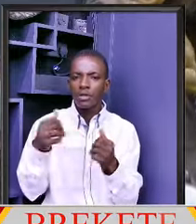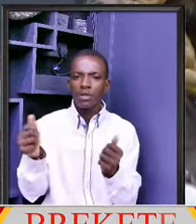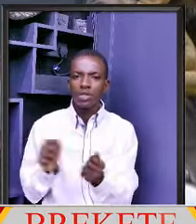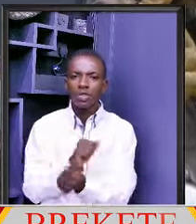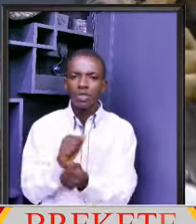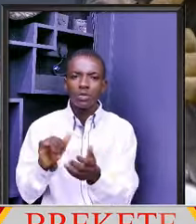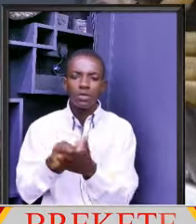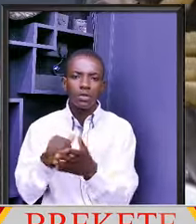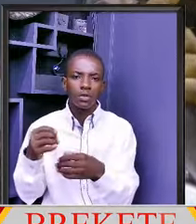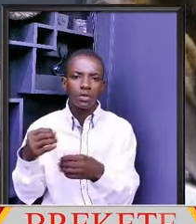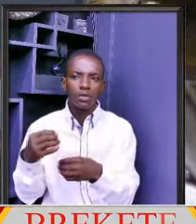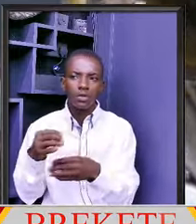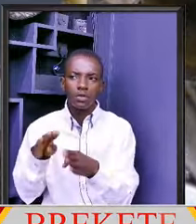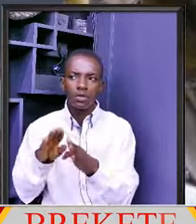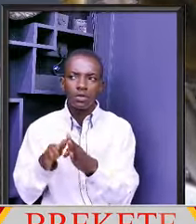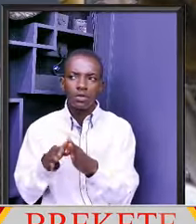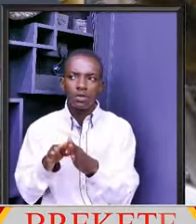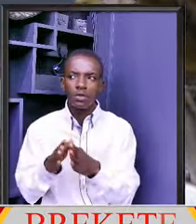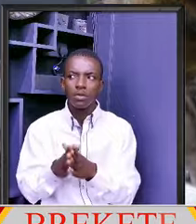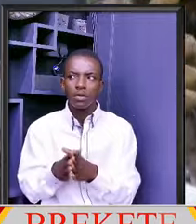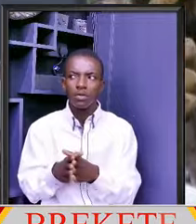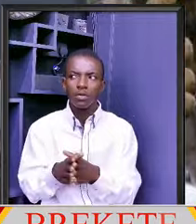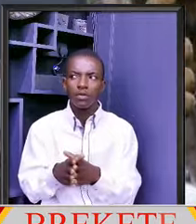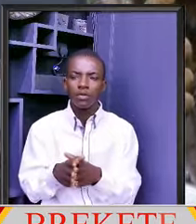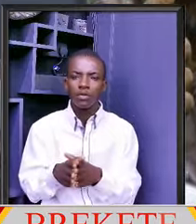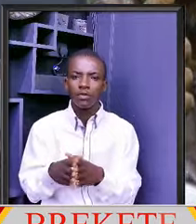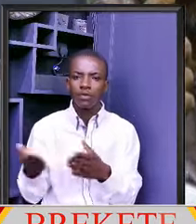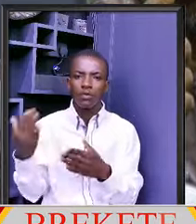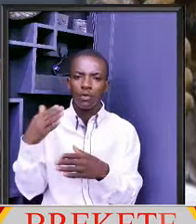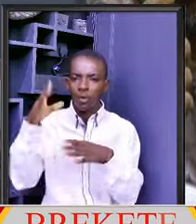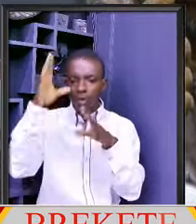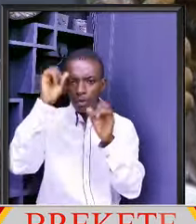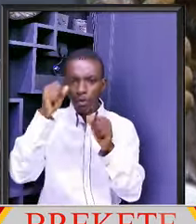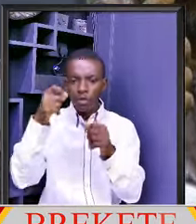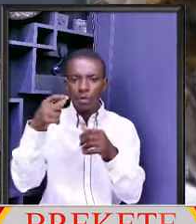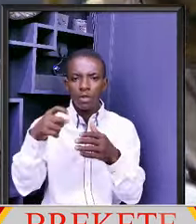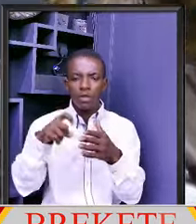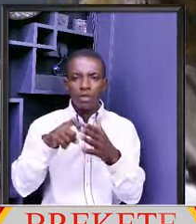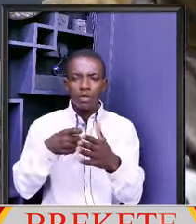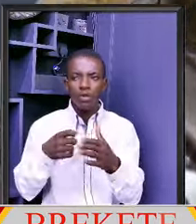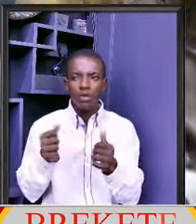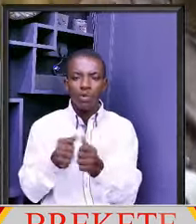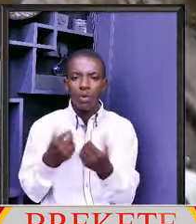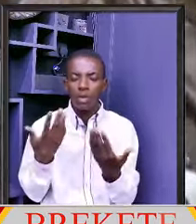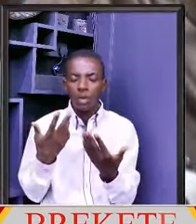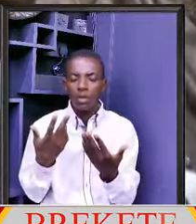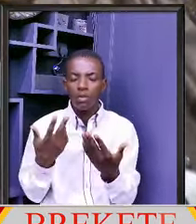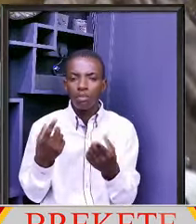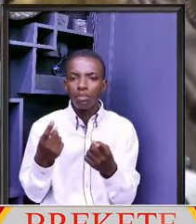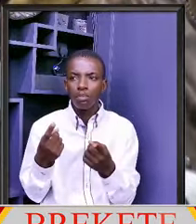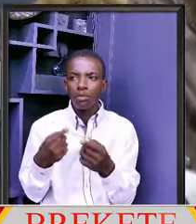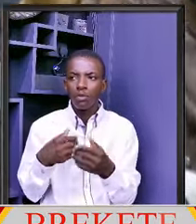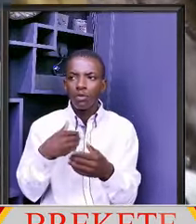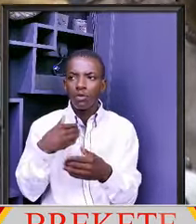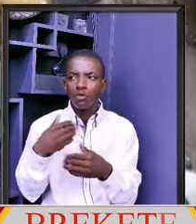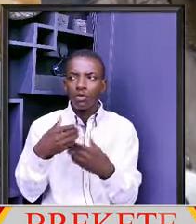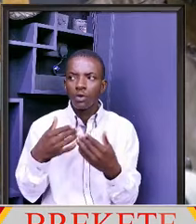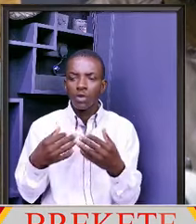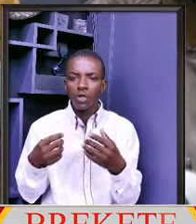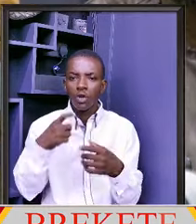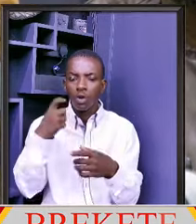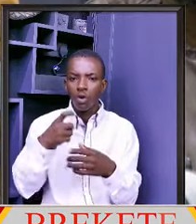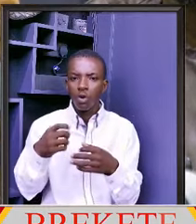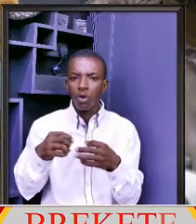door. Yeah, of the former president. Of the former president, because they locked it up, we break it up. Without following the court order?